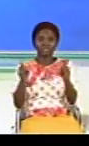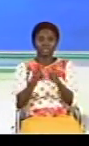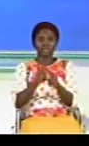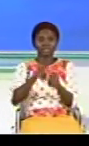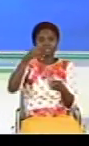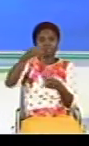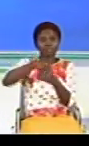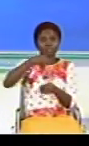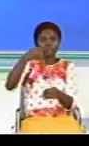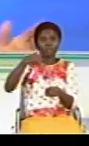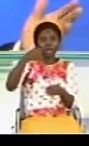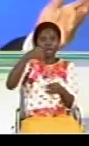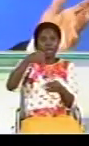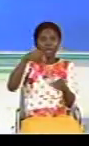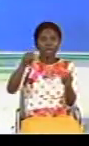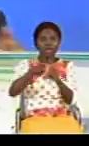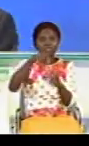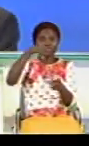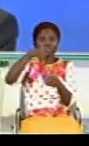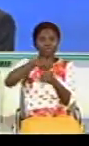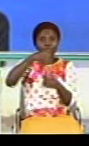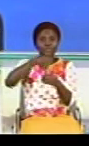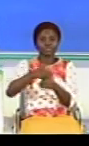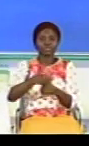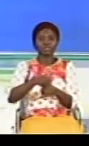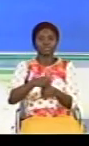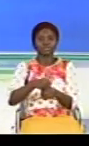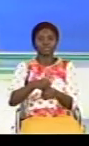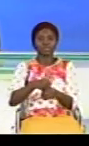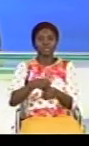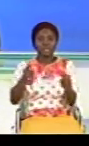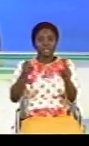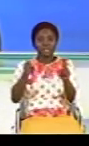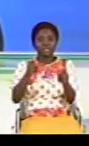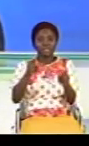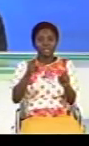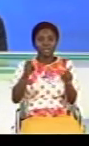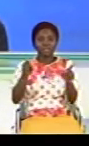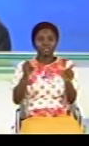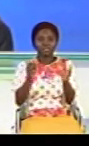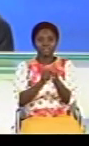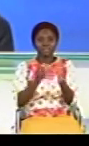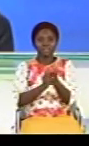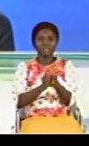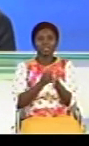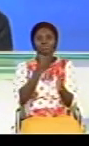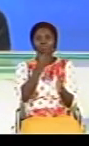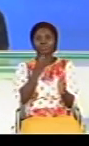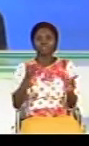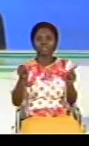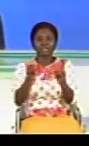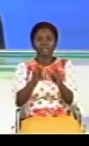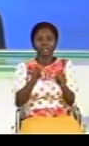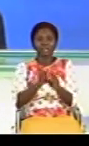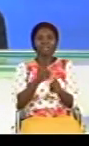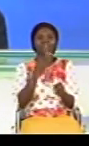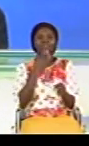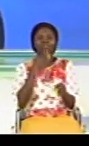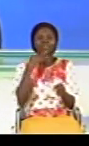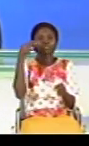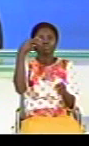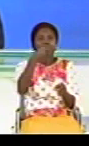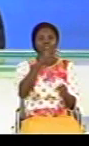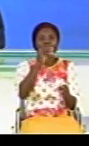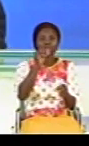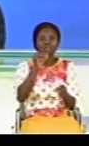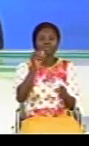honey. Look at that bottle. They put a good label on it. There is poison inside,